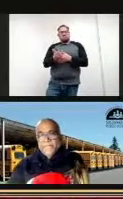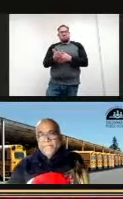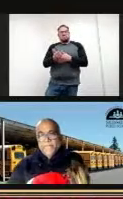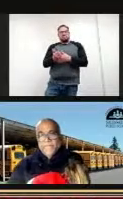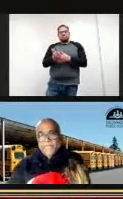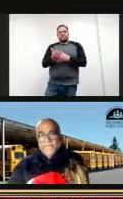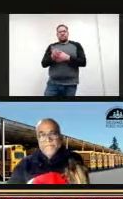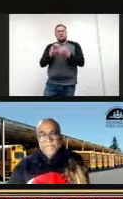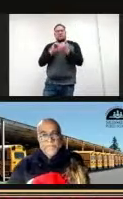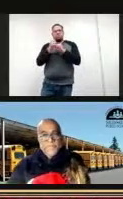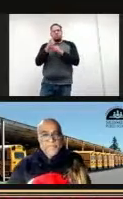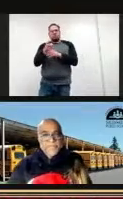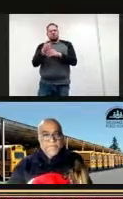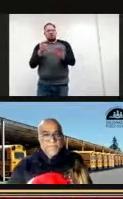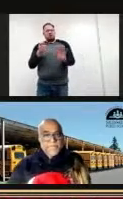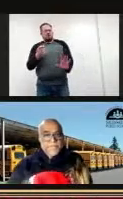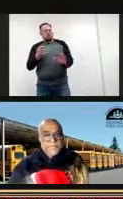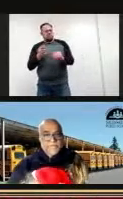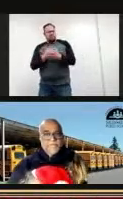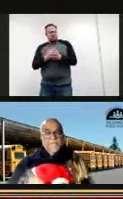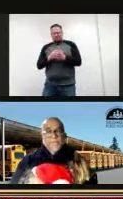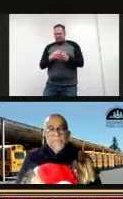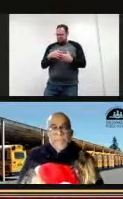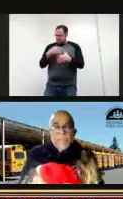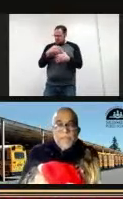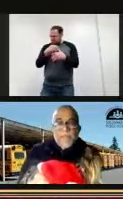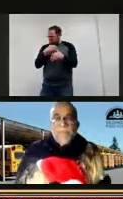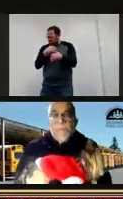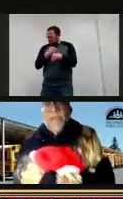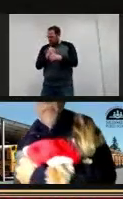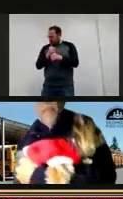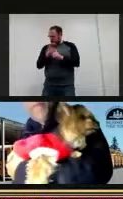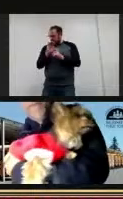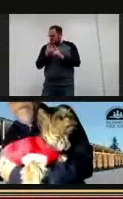So how would you, so like creates a culture?